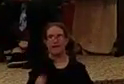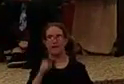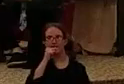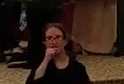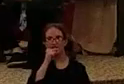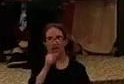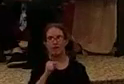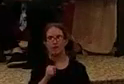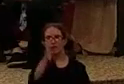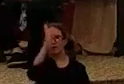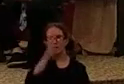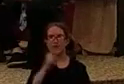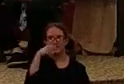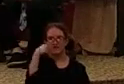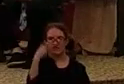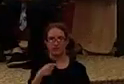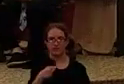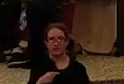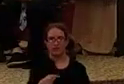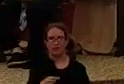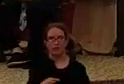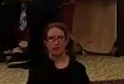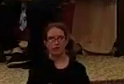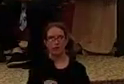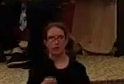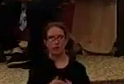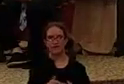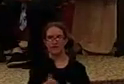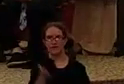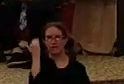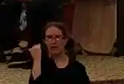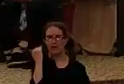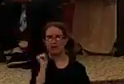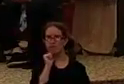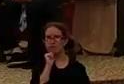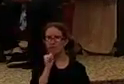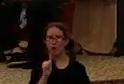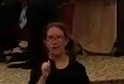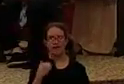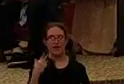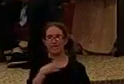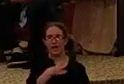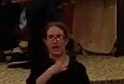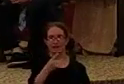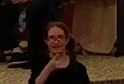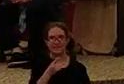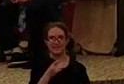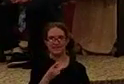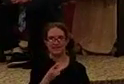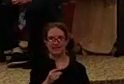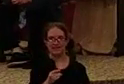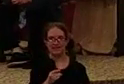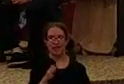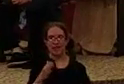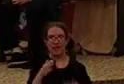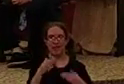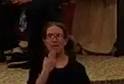you, God said you were about to have a past that you would not have liked.